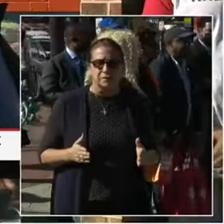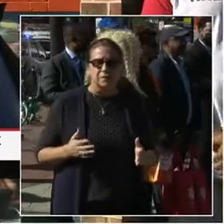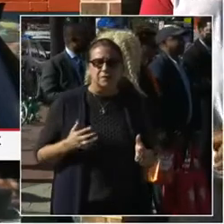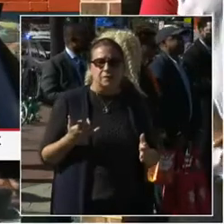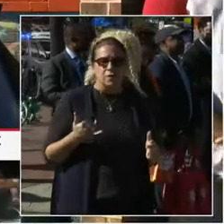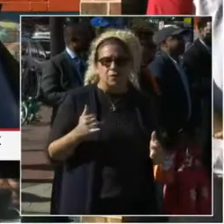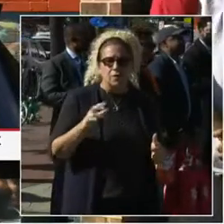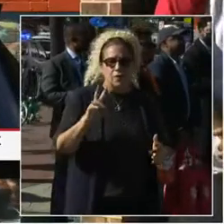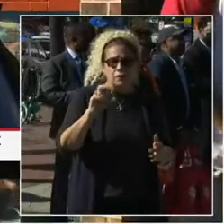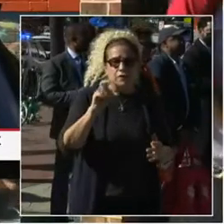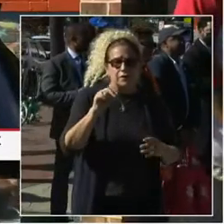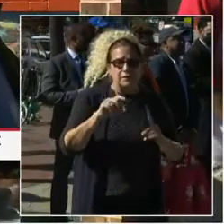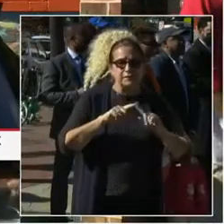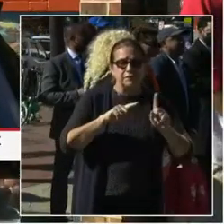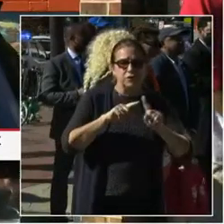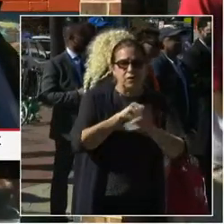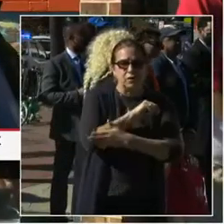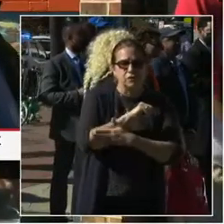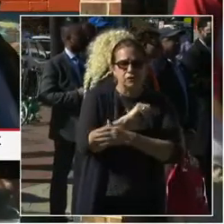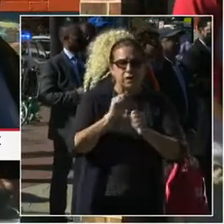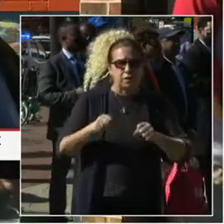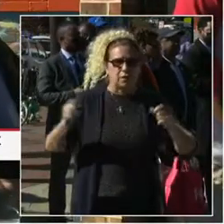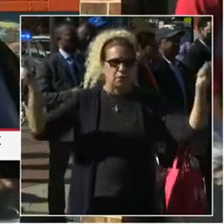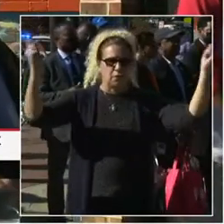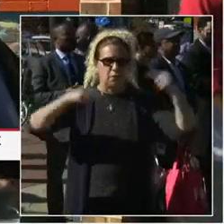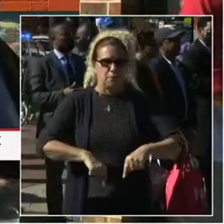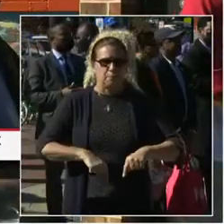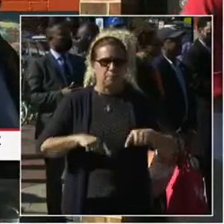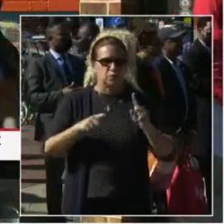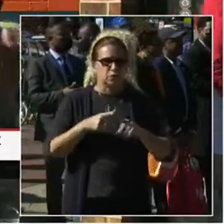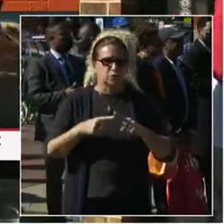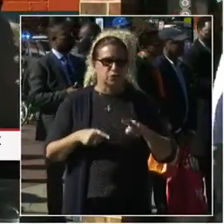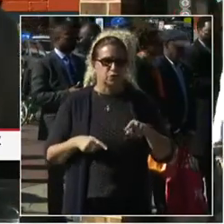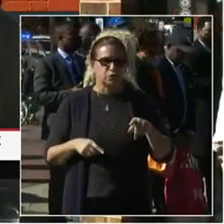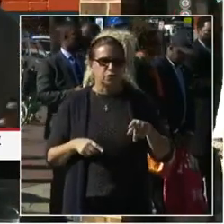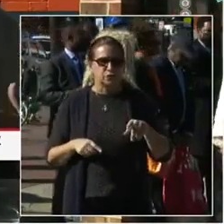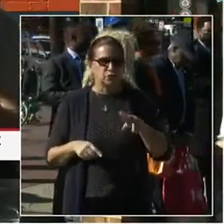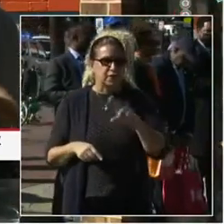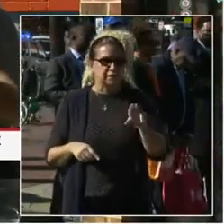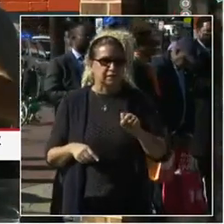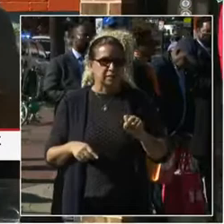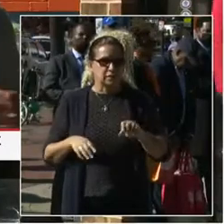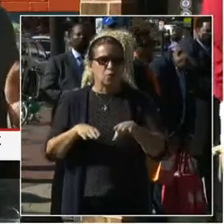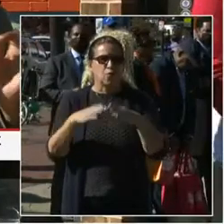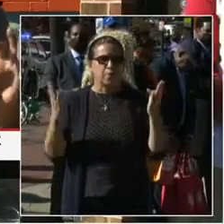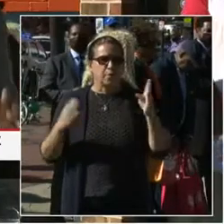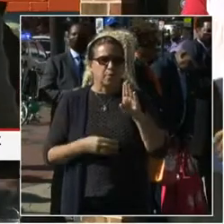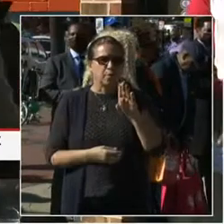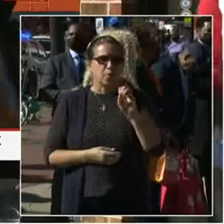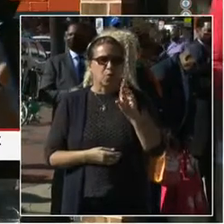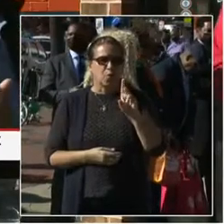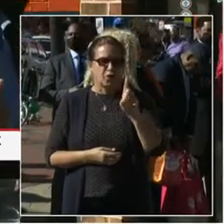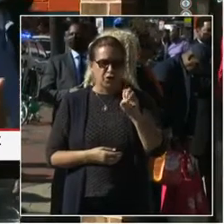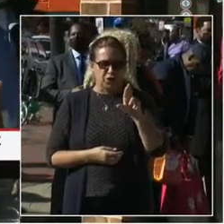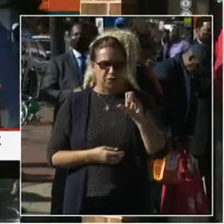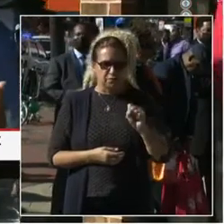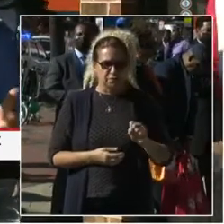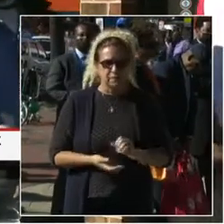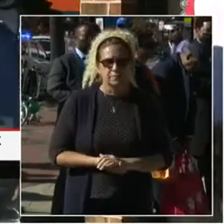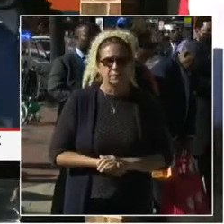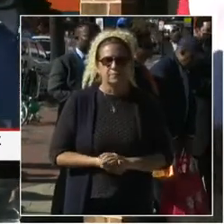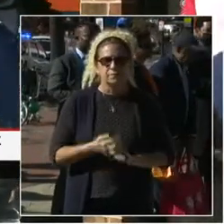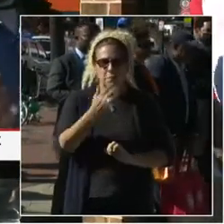come all the way back, and I frequently say this, we like to talk about food and hospitality, and it's fun,